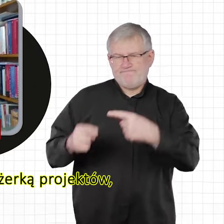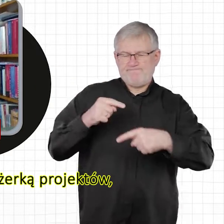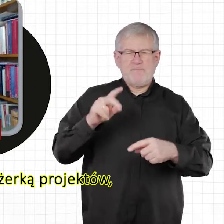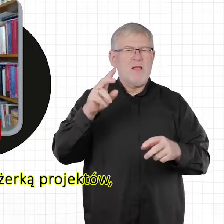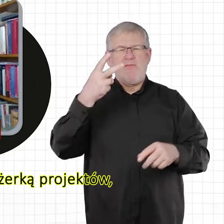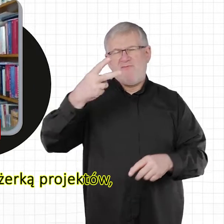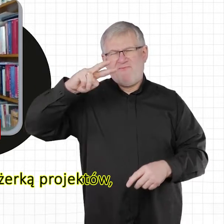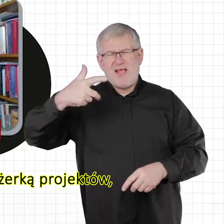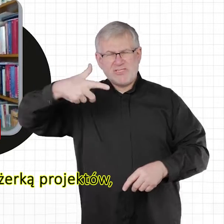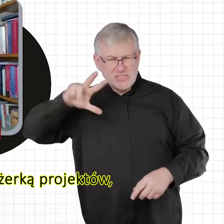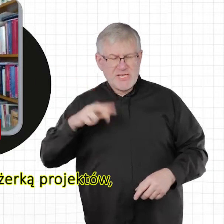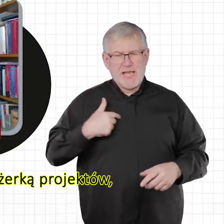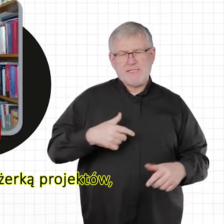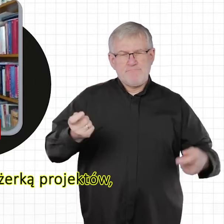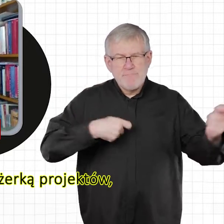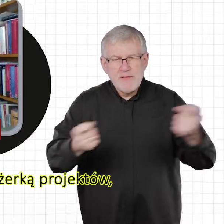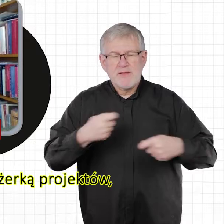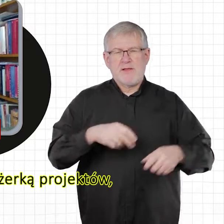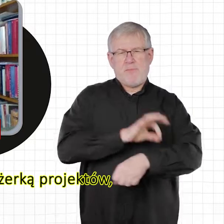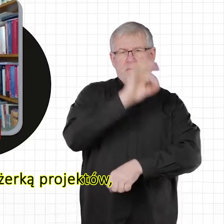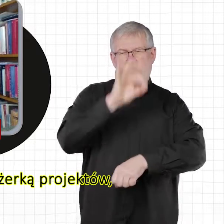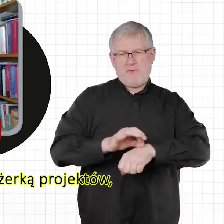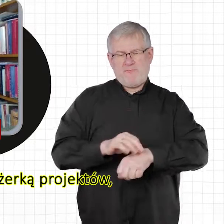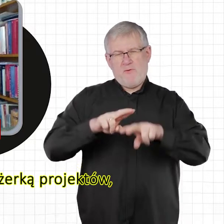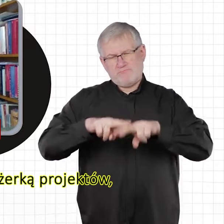things, for 2 or 3 years now.